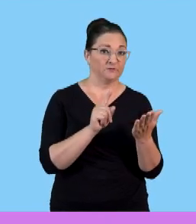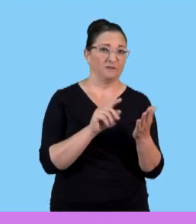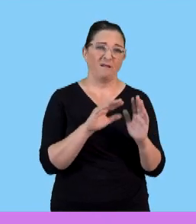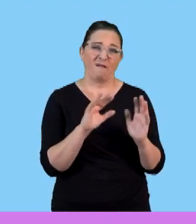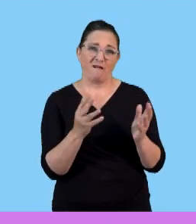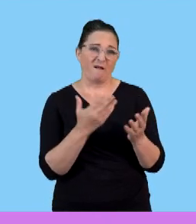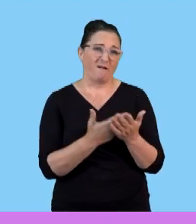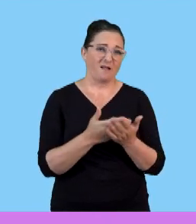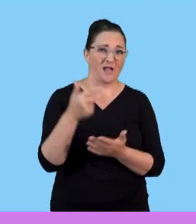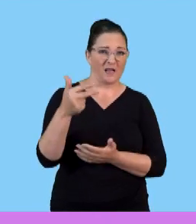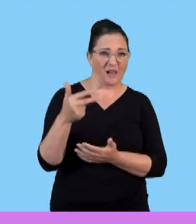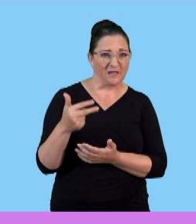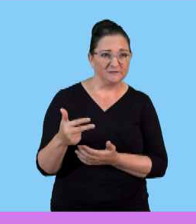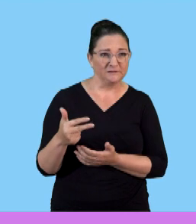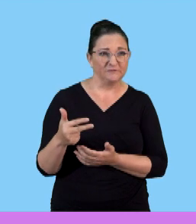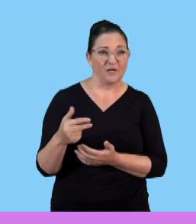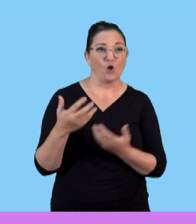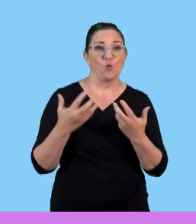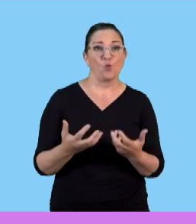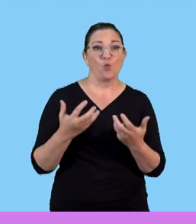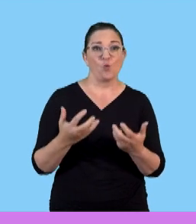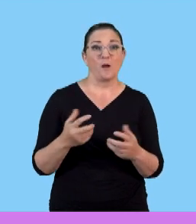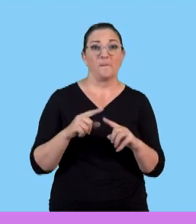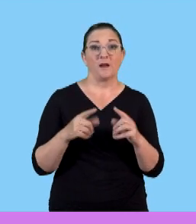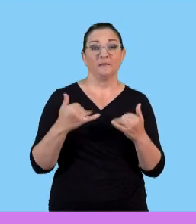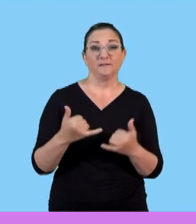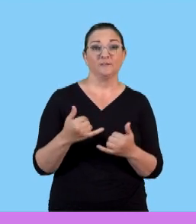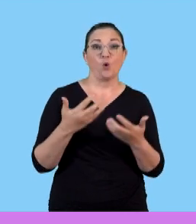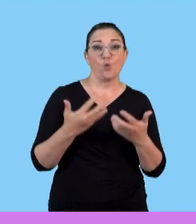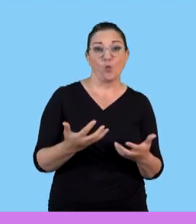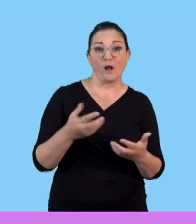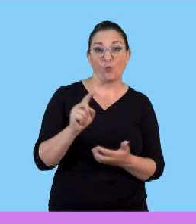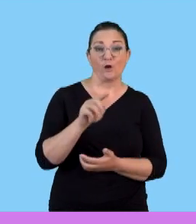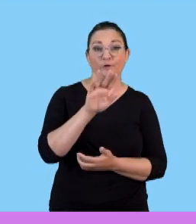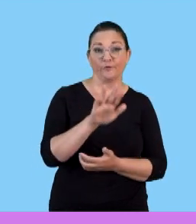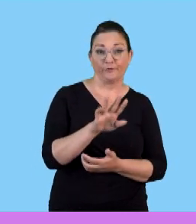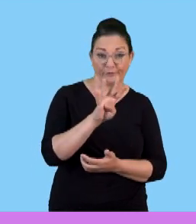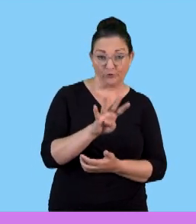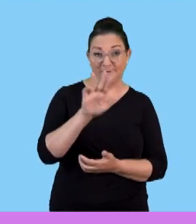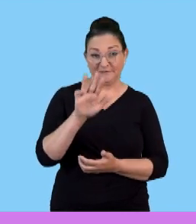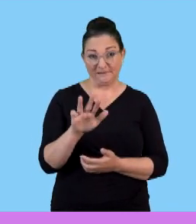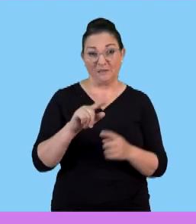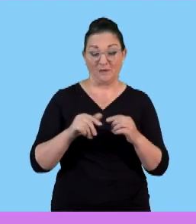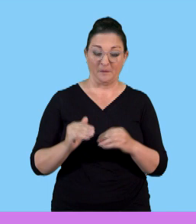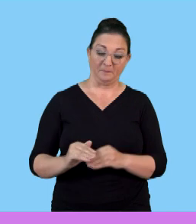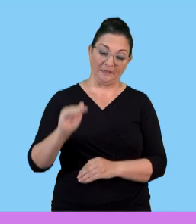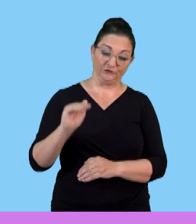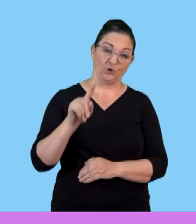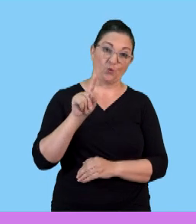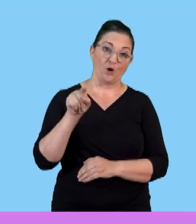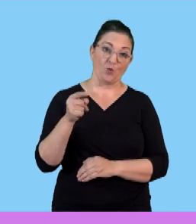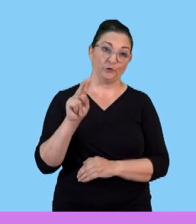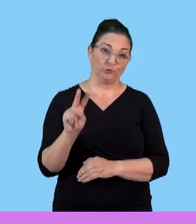how would you classify a child's weight status if he weighs 49 kilograms and measures 1.2